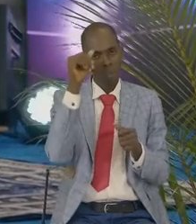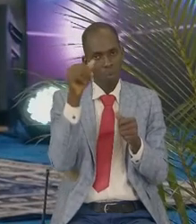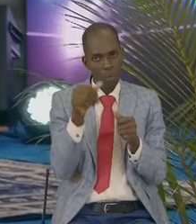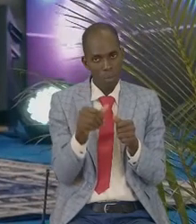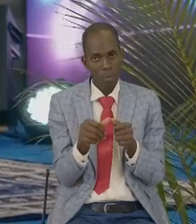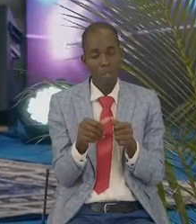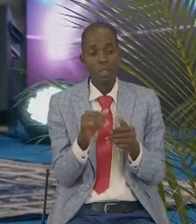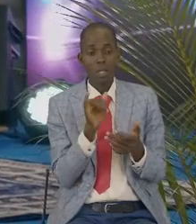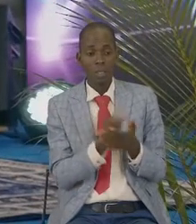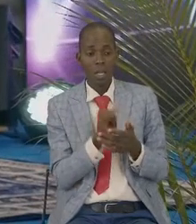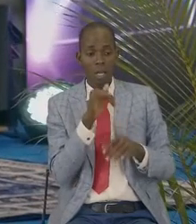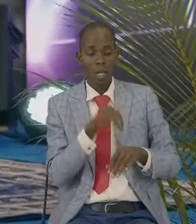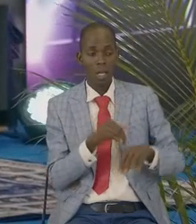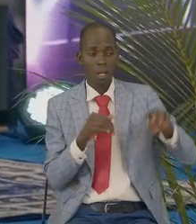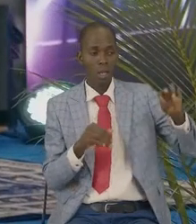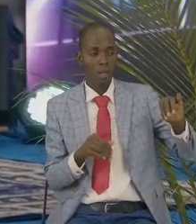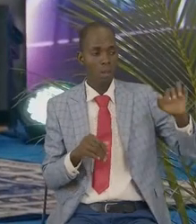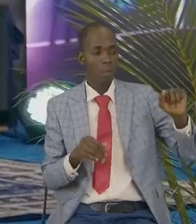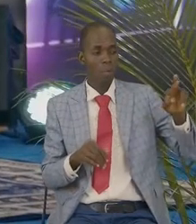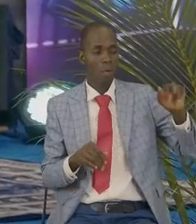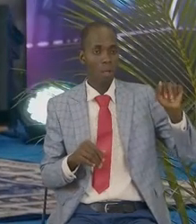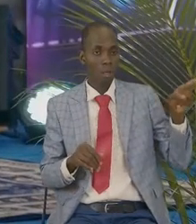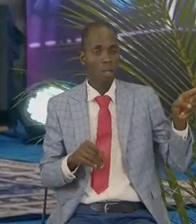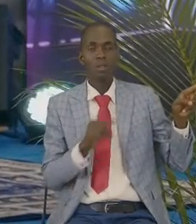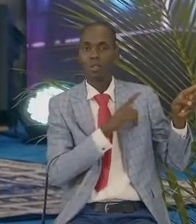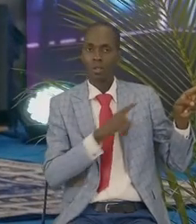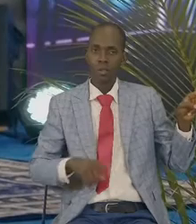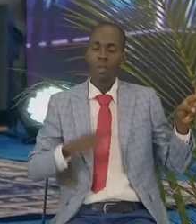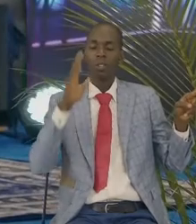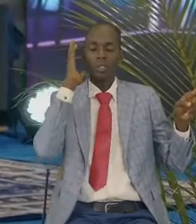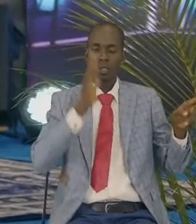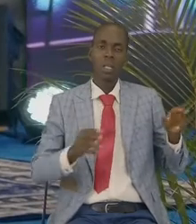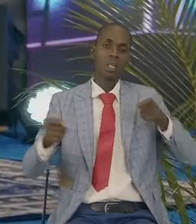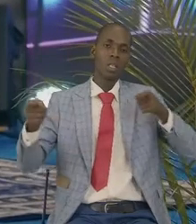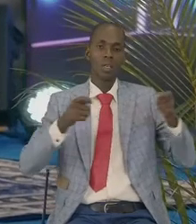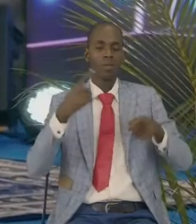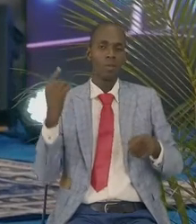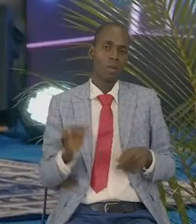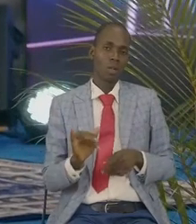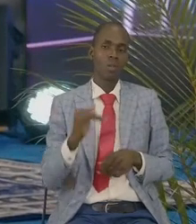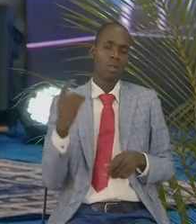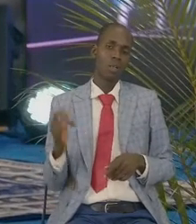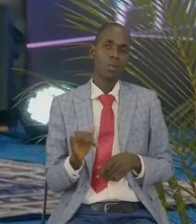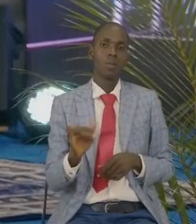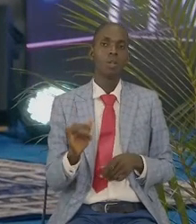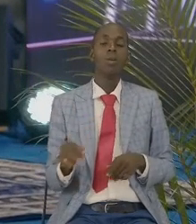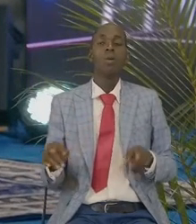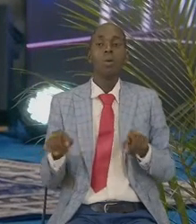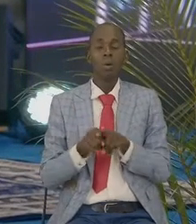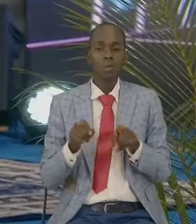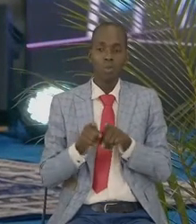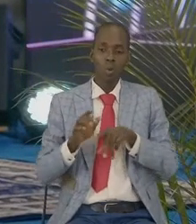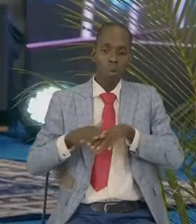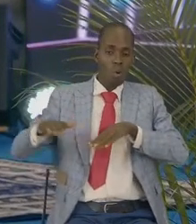at Mara, the Lord shall reign forever and ever. Even over the waters,